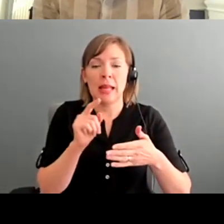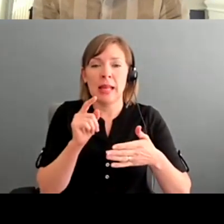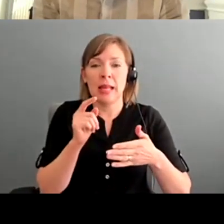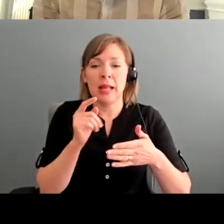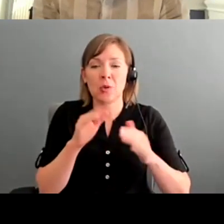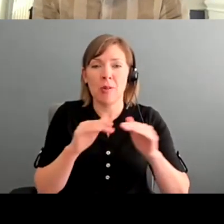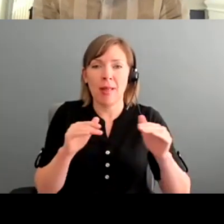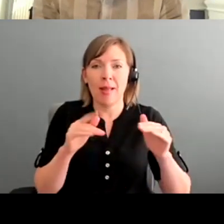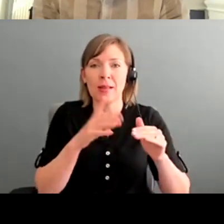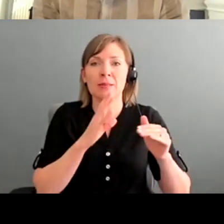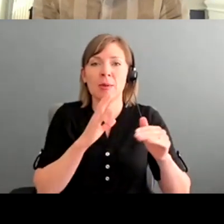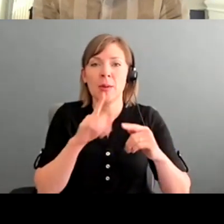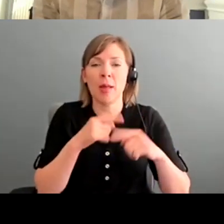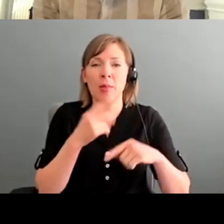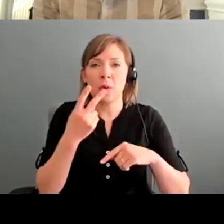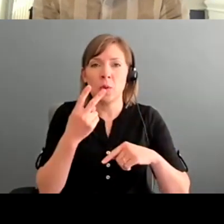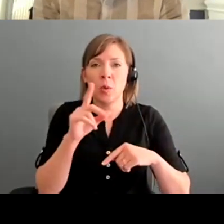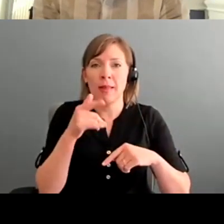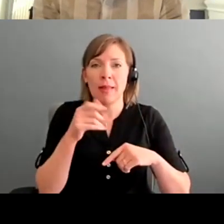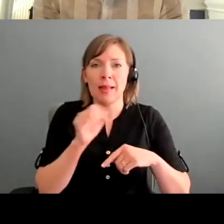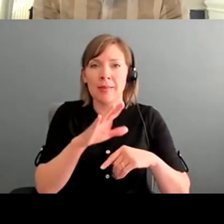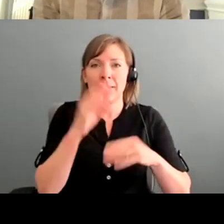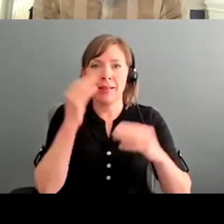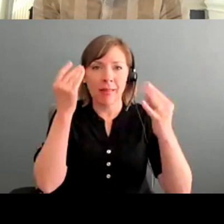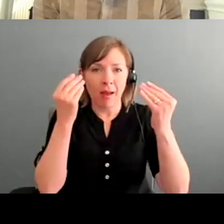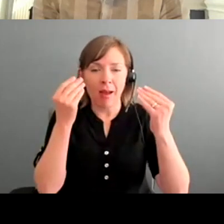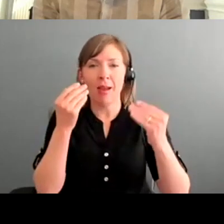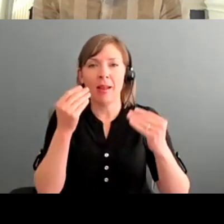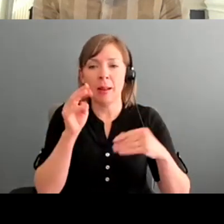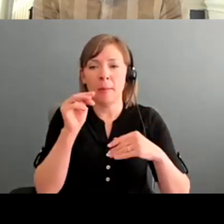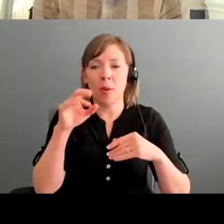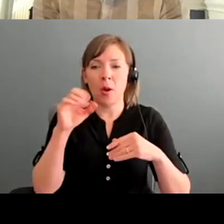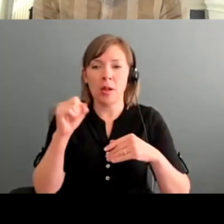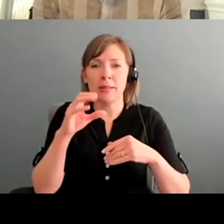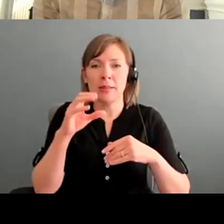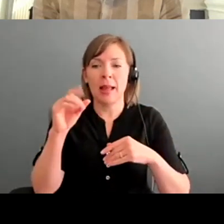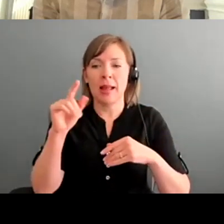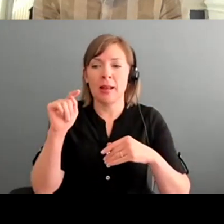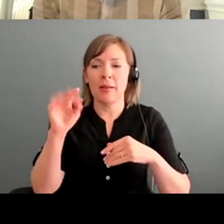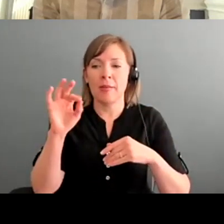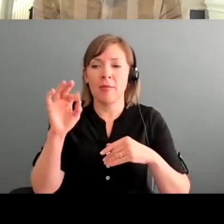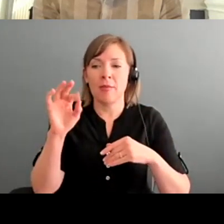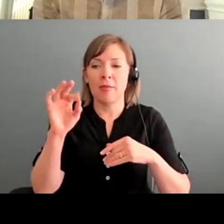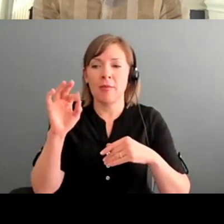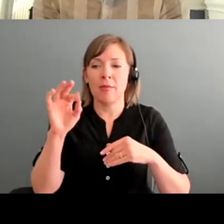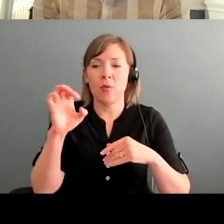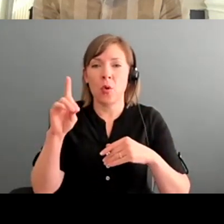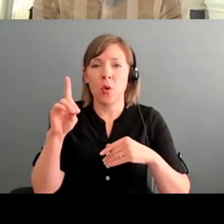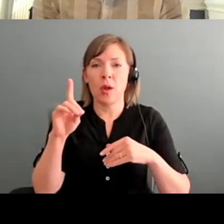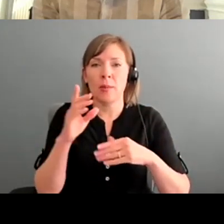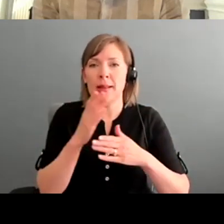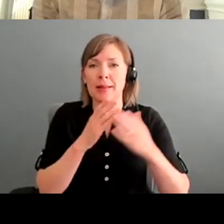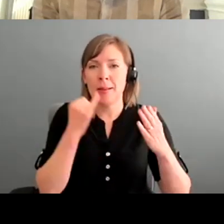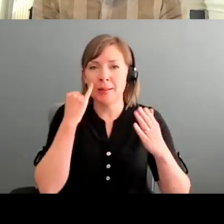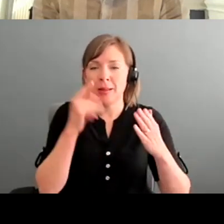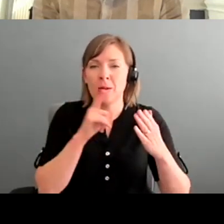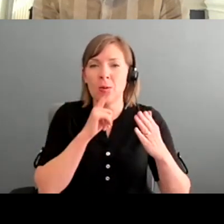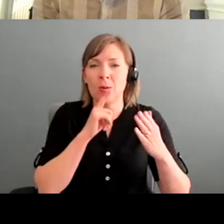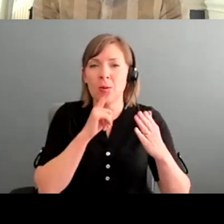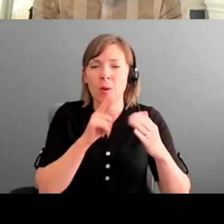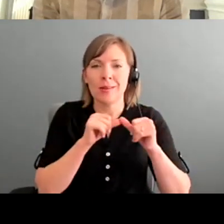He spoke about the two legs of his thought in Marx and Freud, but in some sense there was this like